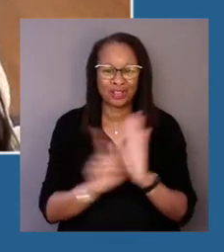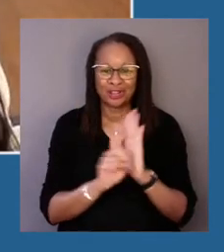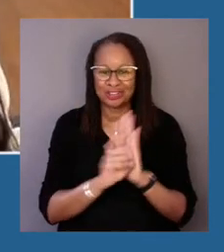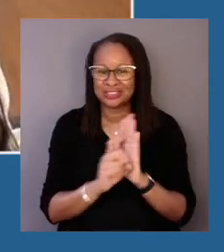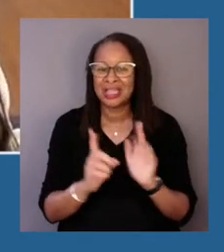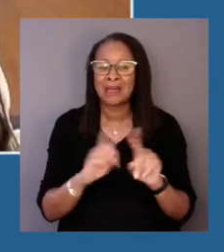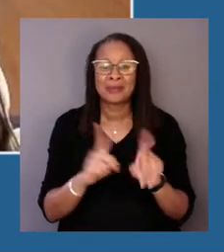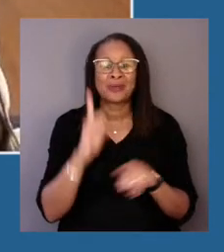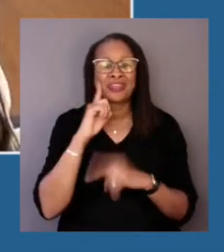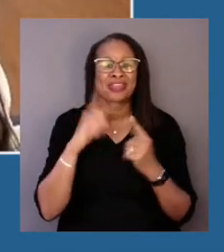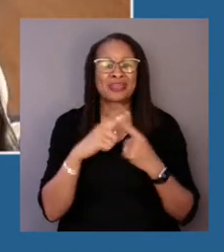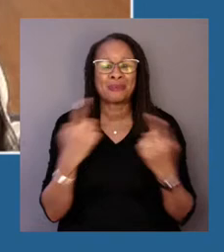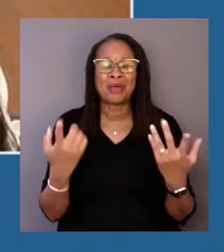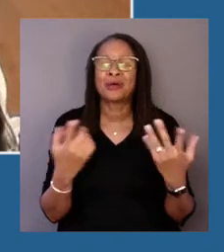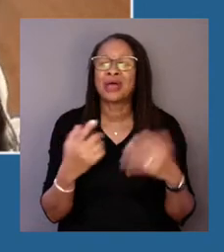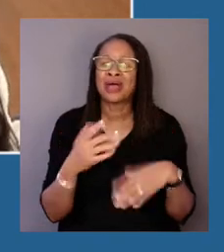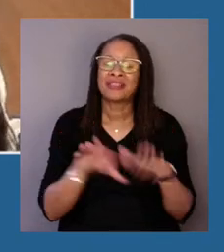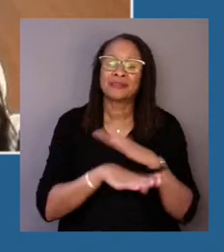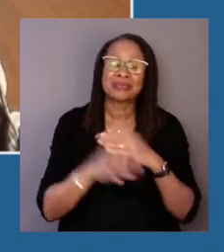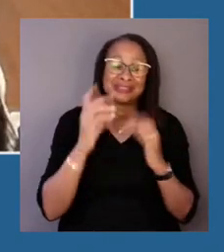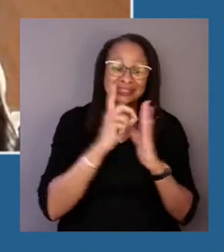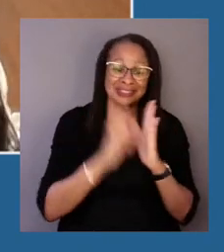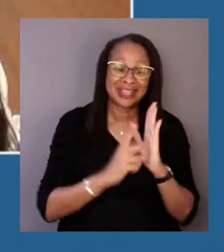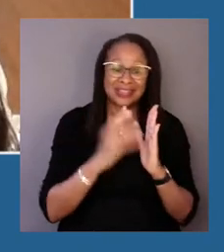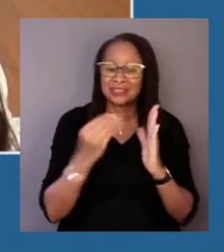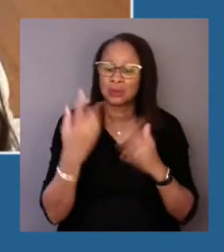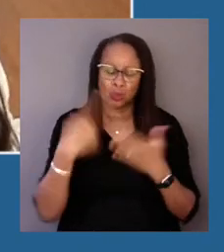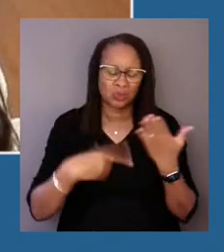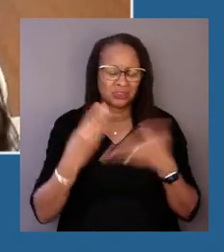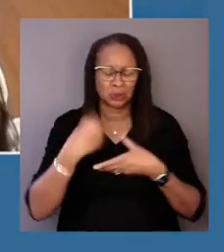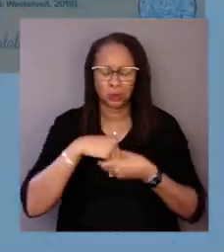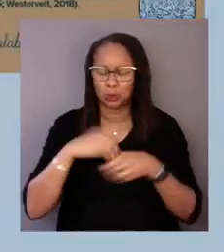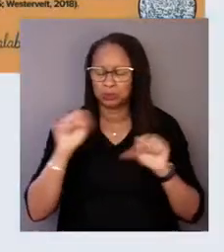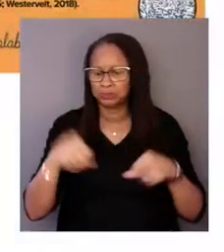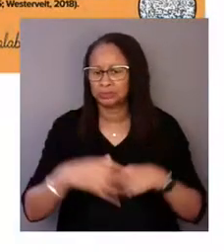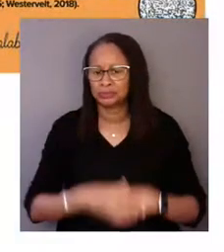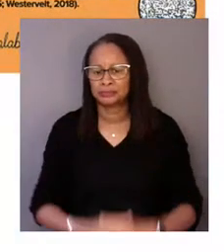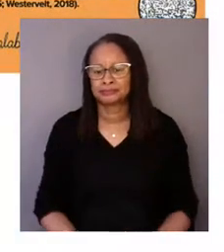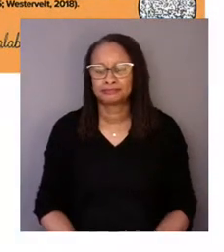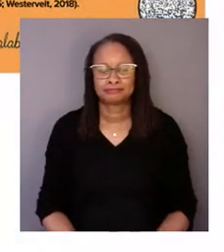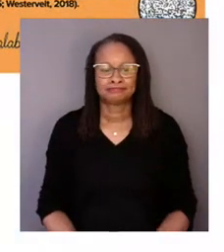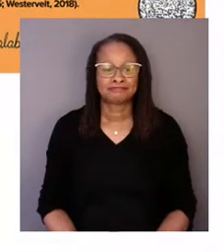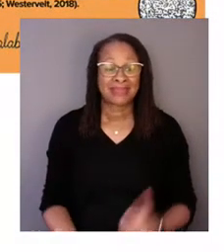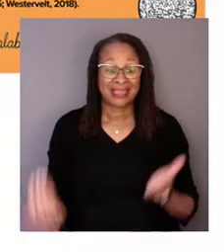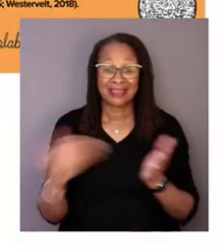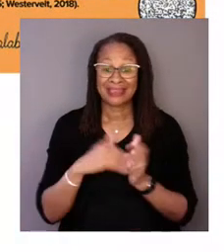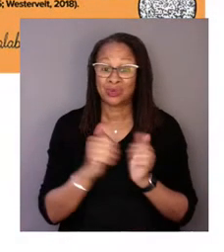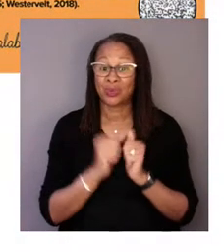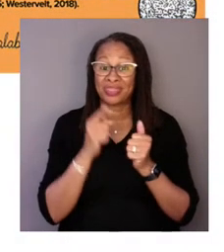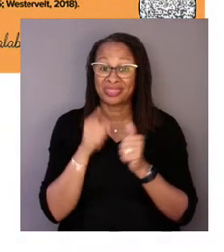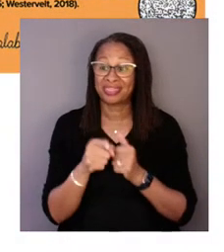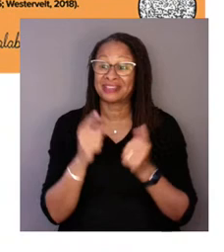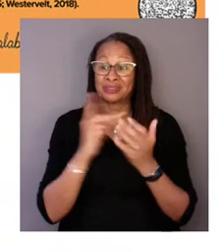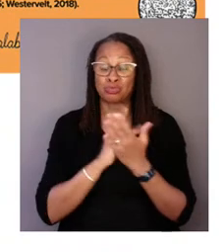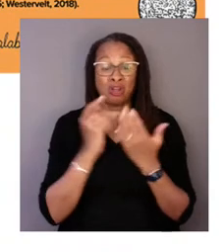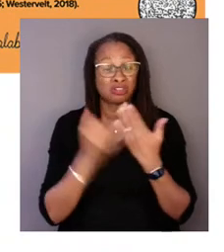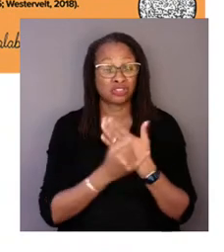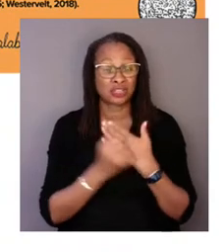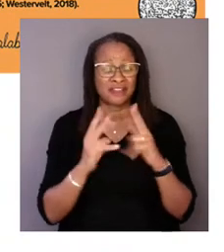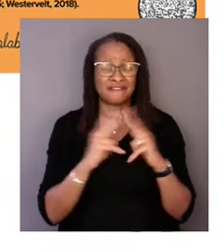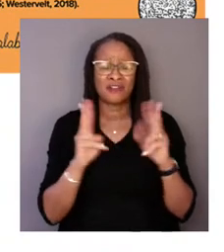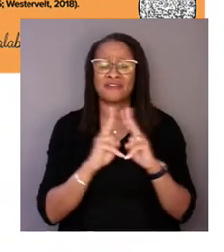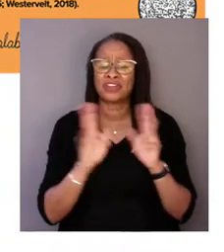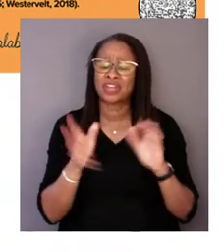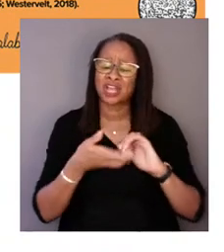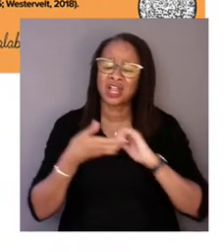and the elements that recur, if you would. So again, with this project, it felt really, really collaborative. Like I really felt